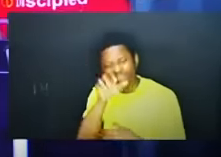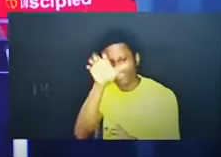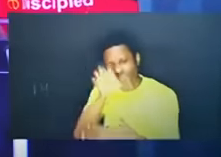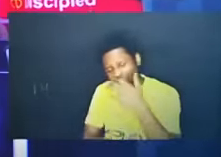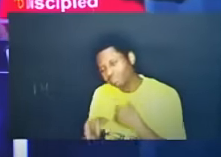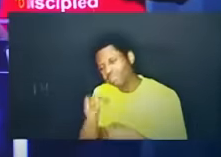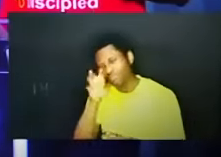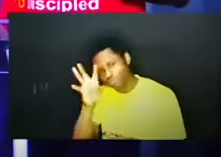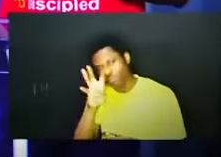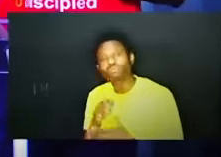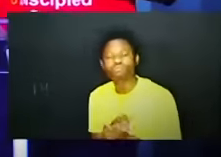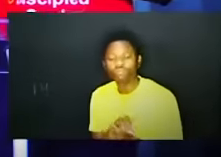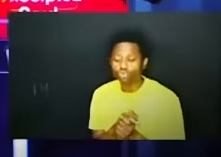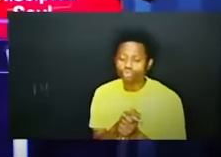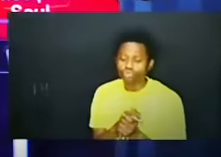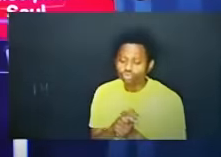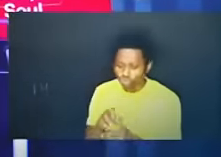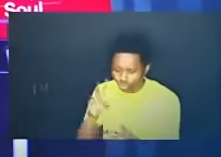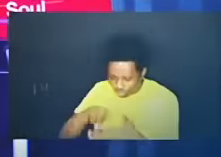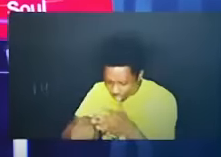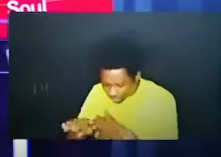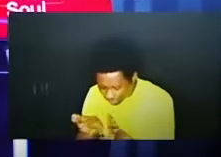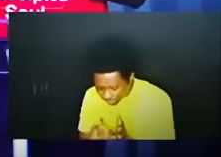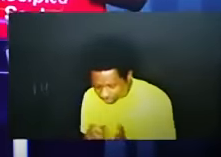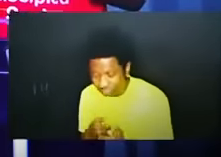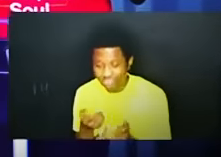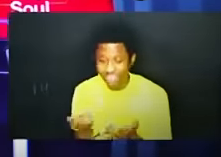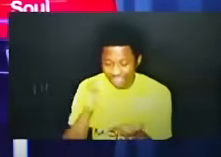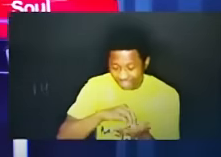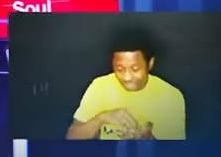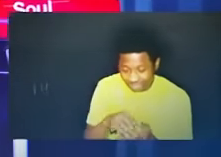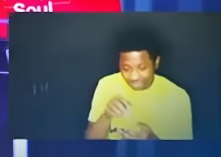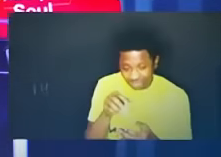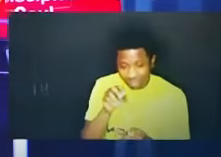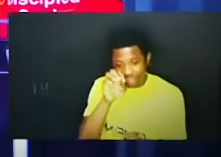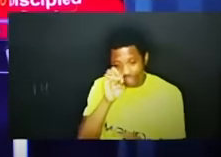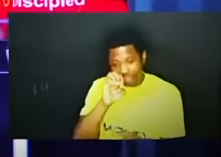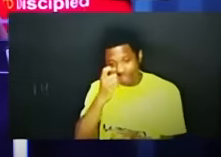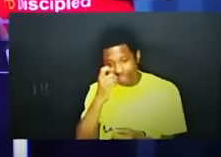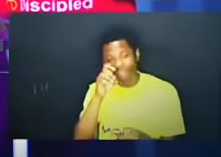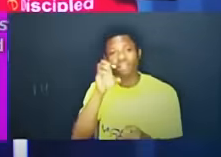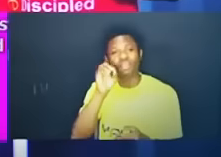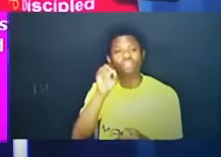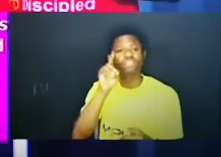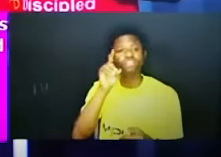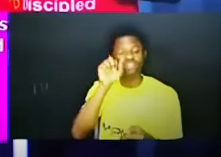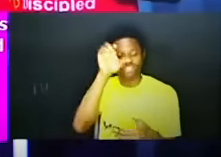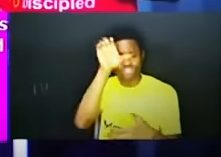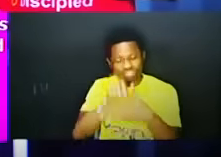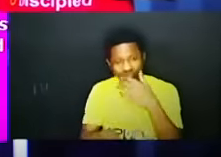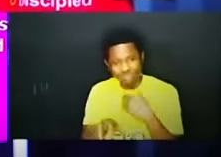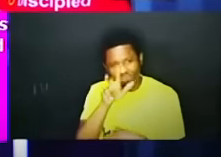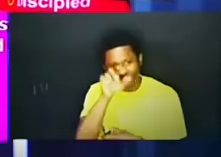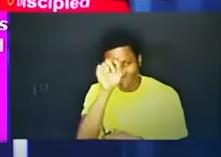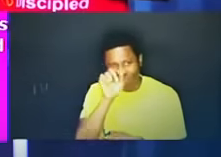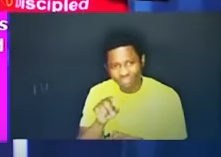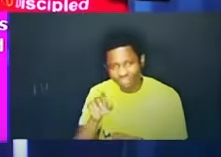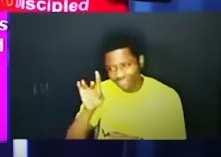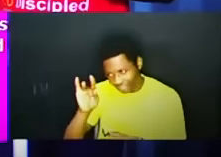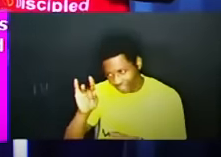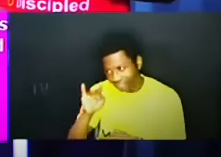yon. So let's go to chapter 3, verse 18. Eti miensa, inyumu, dunwa cheno. Chapter 3, 18.